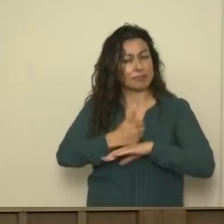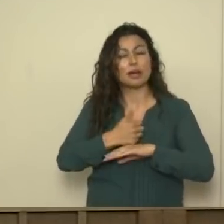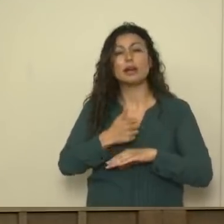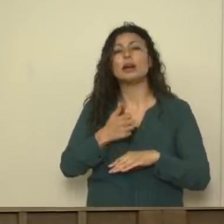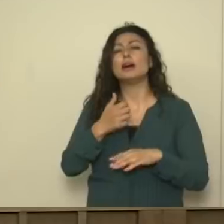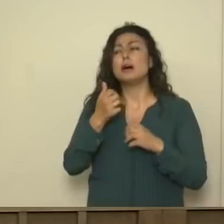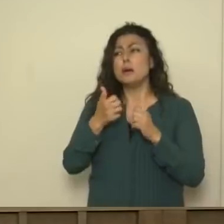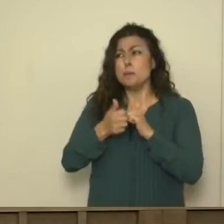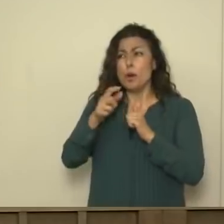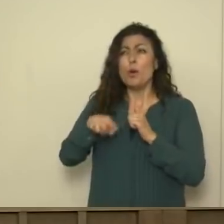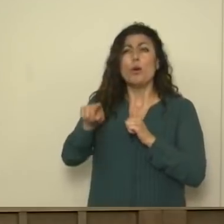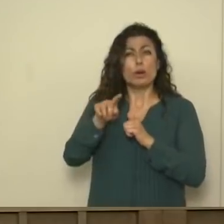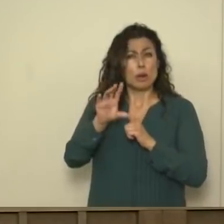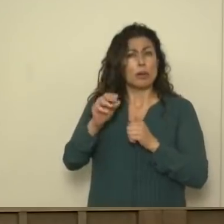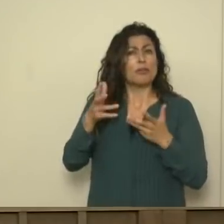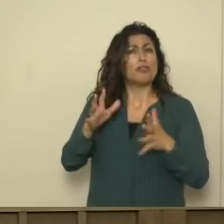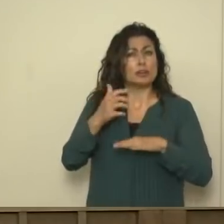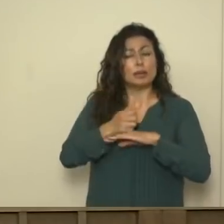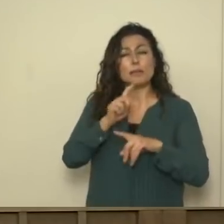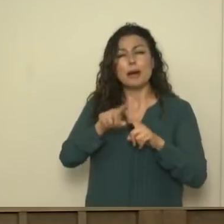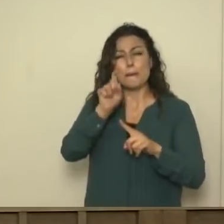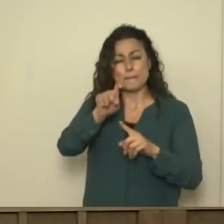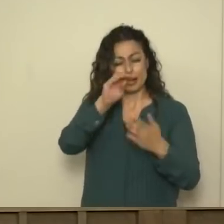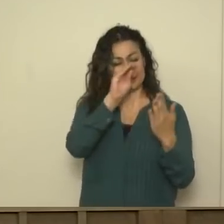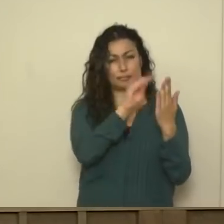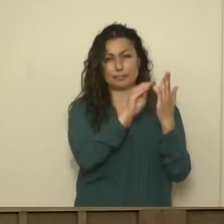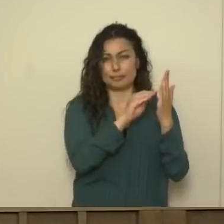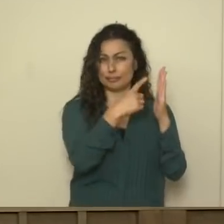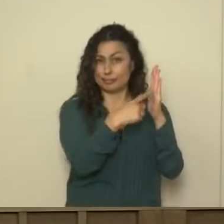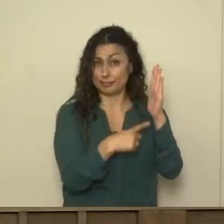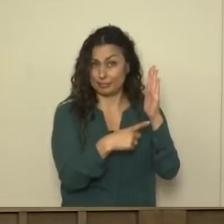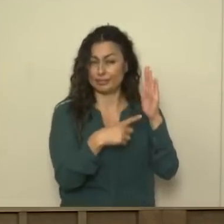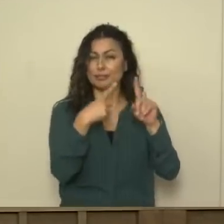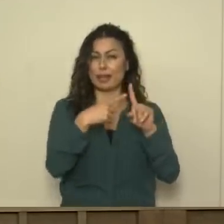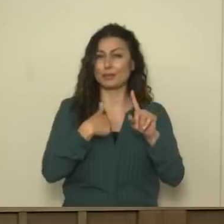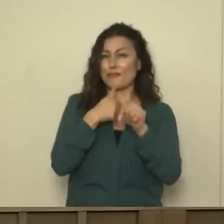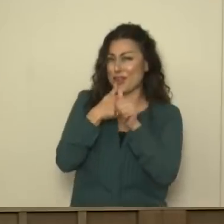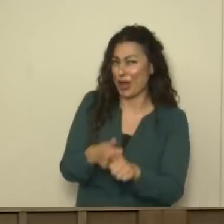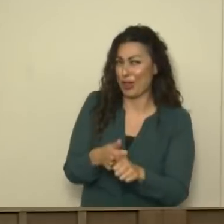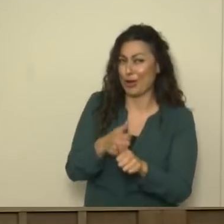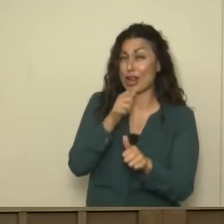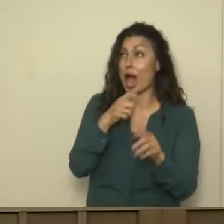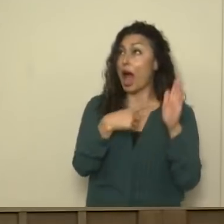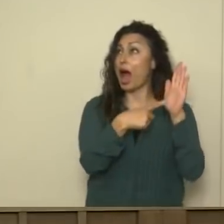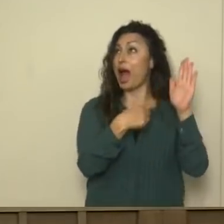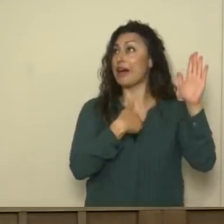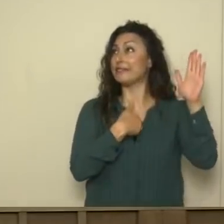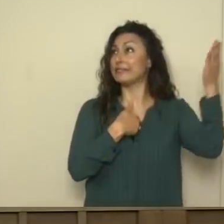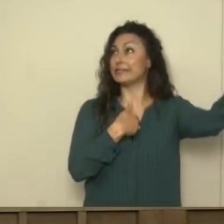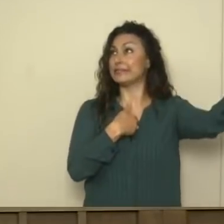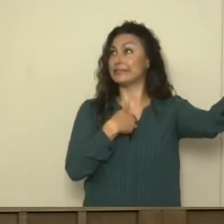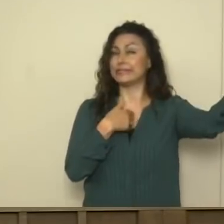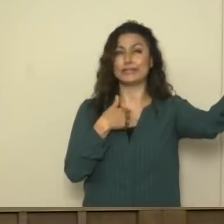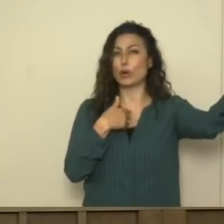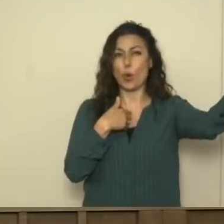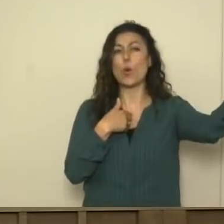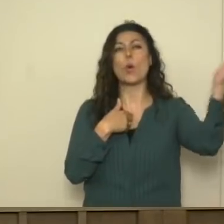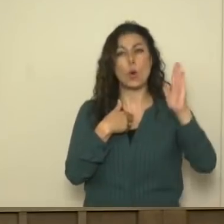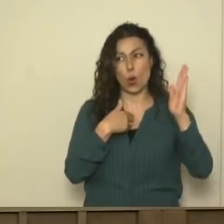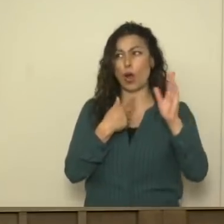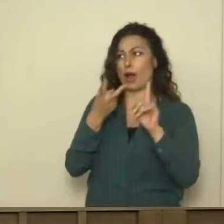also really important that you document that you're following your safety plan, not just that you have one on a shelf, but it's